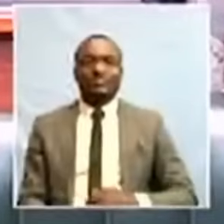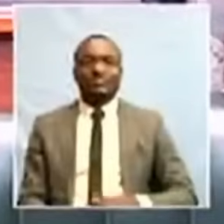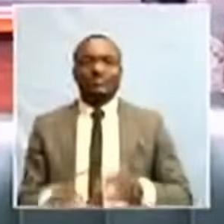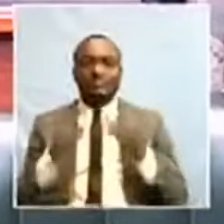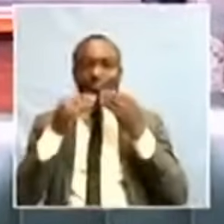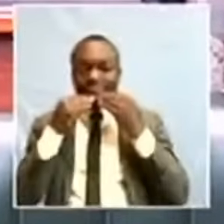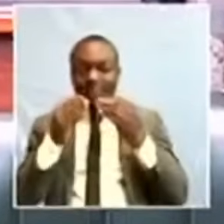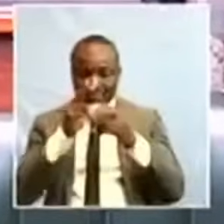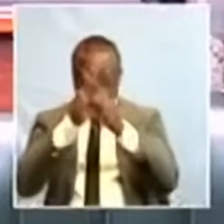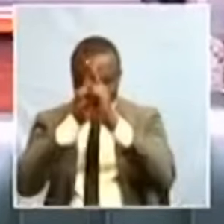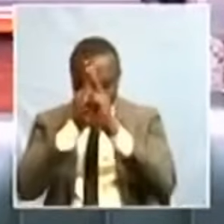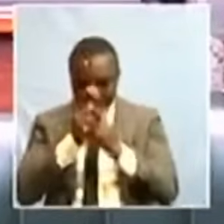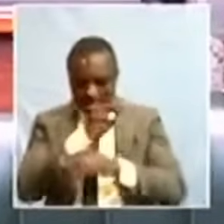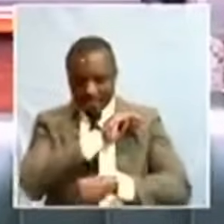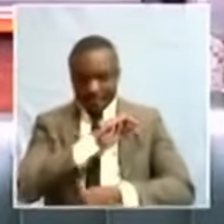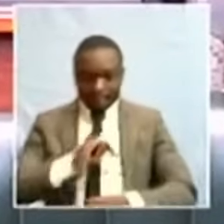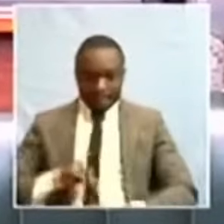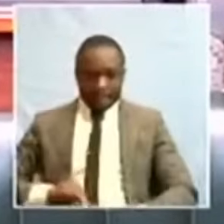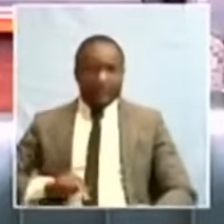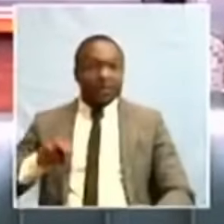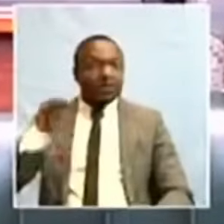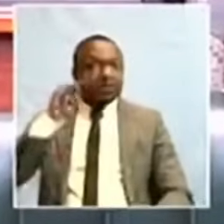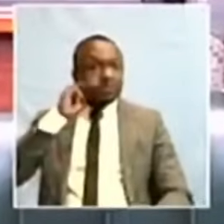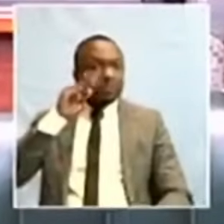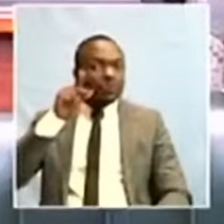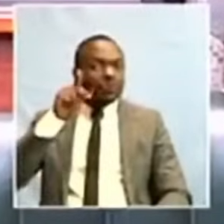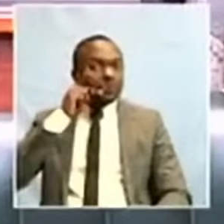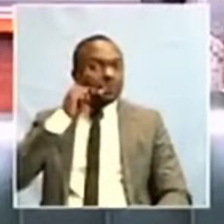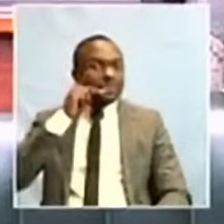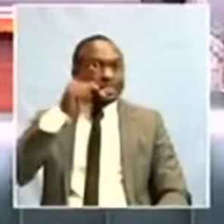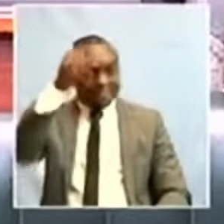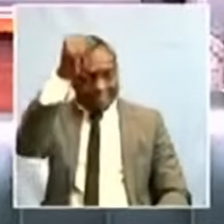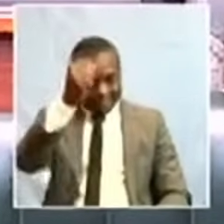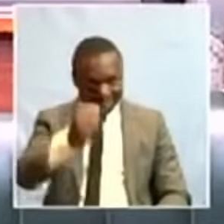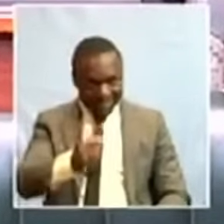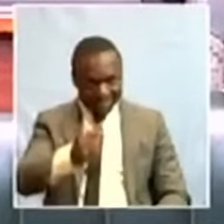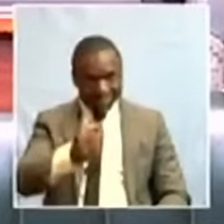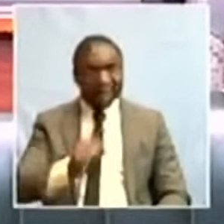Thank you. The Honourable Member for Mukushi South.